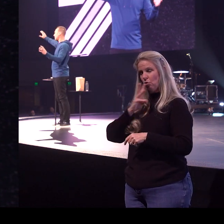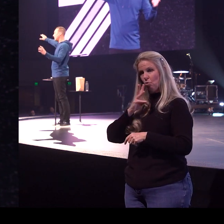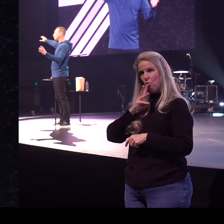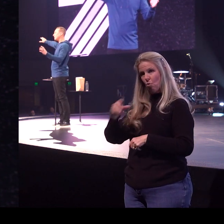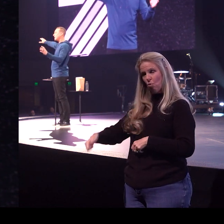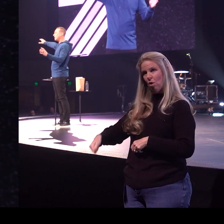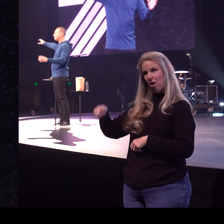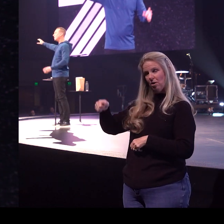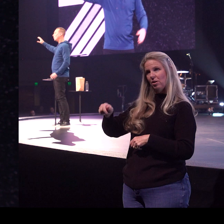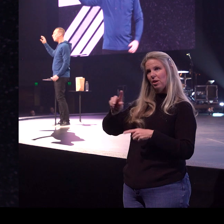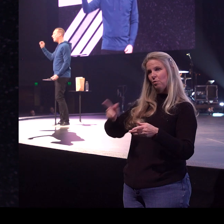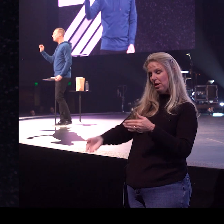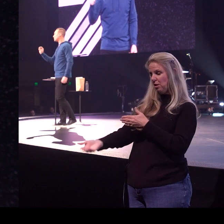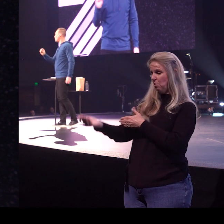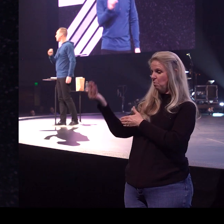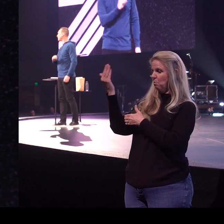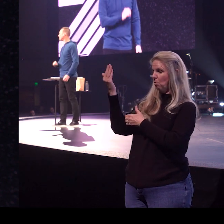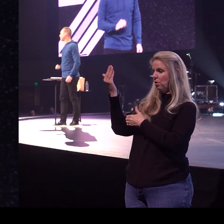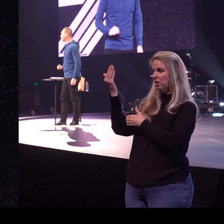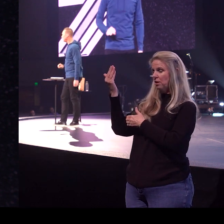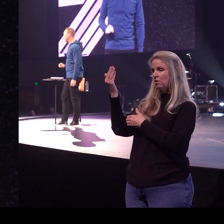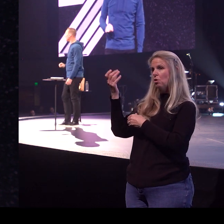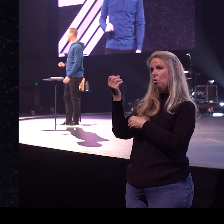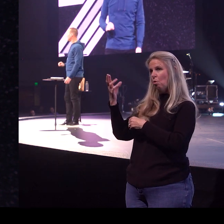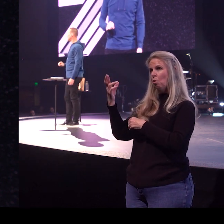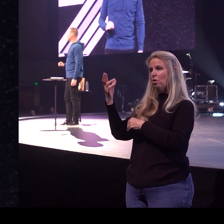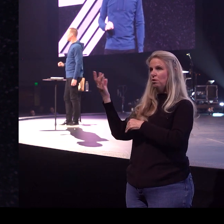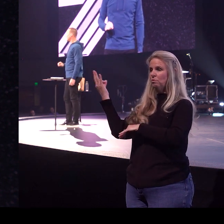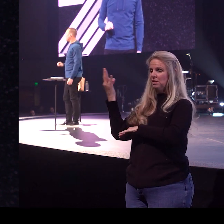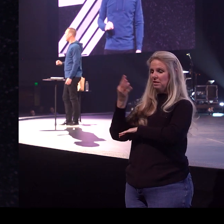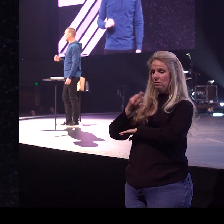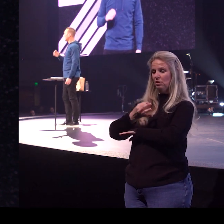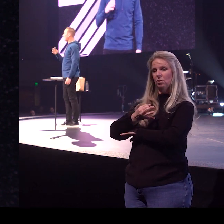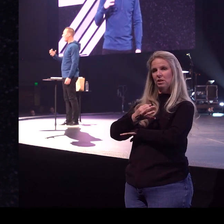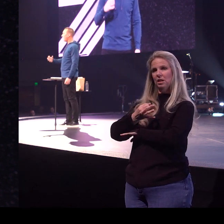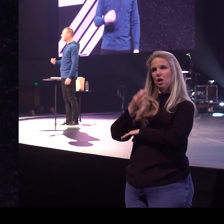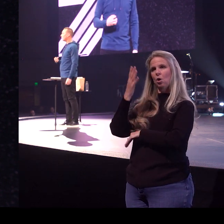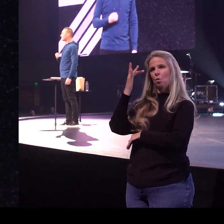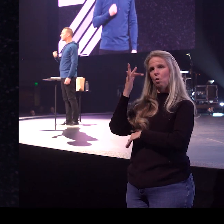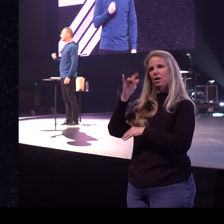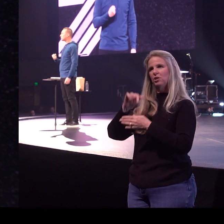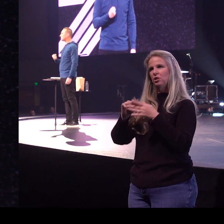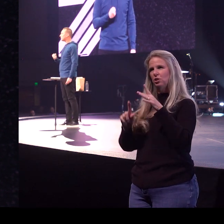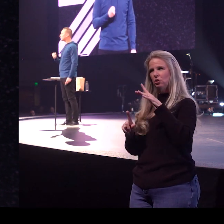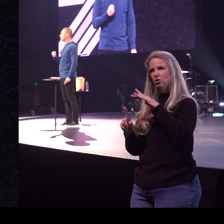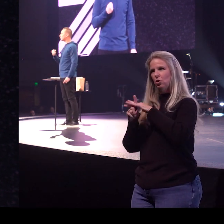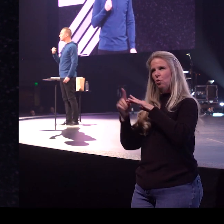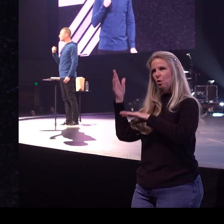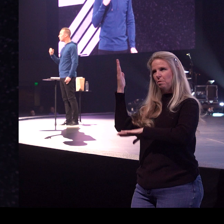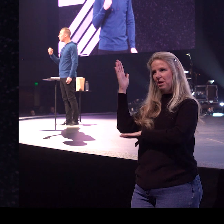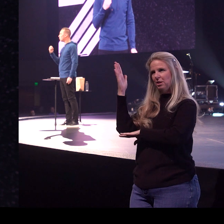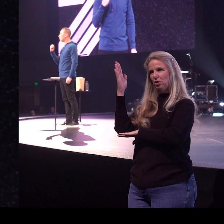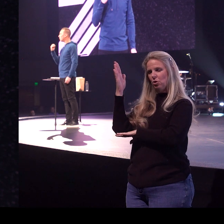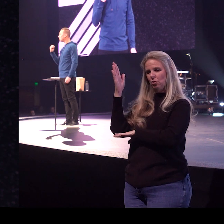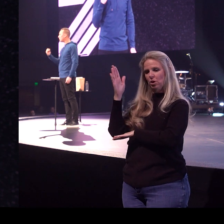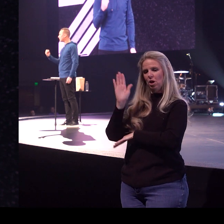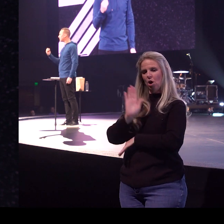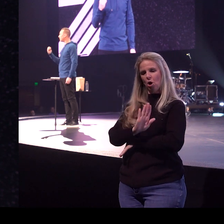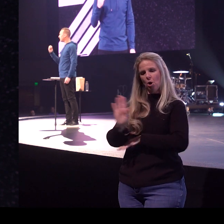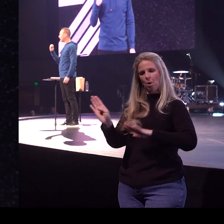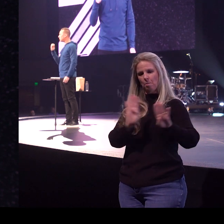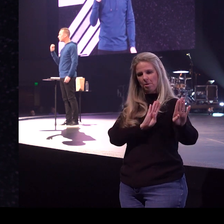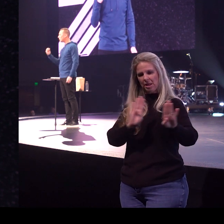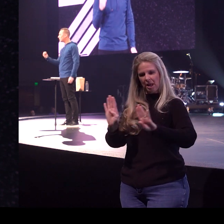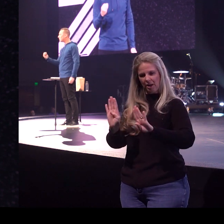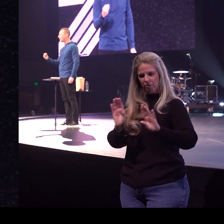after the sun went down. Why would this woman have to come at noon? Because her behavior was such that she was so